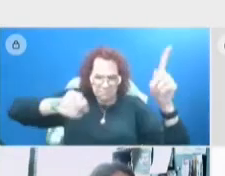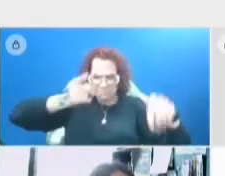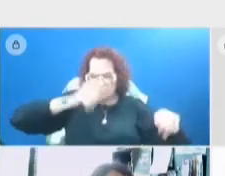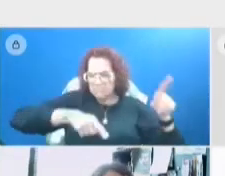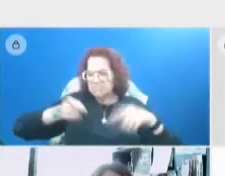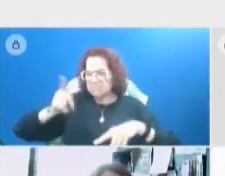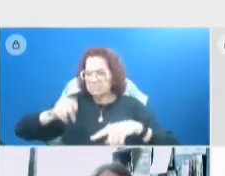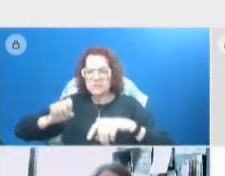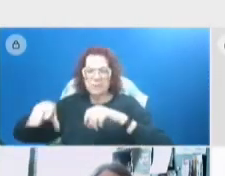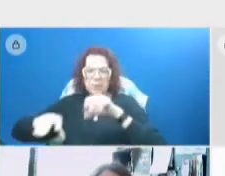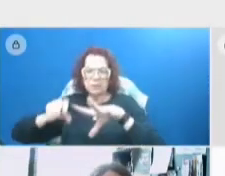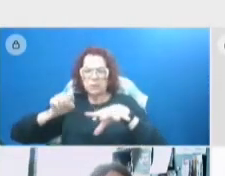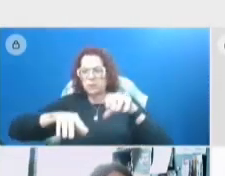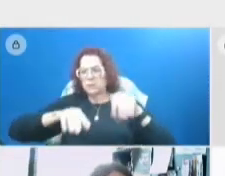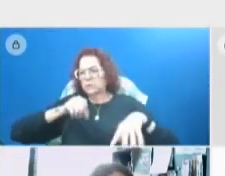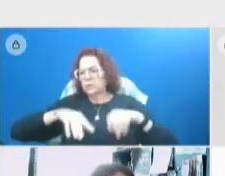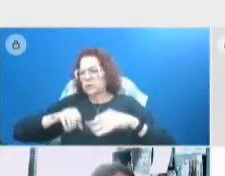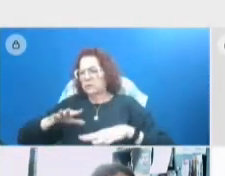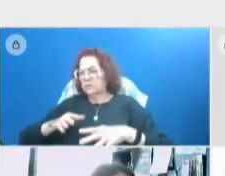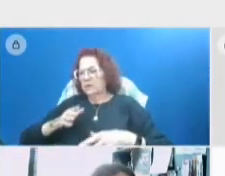term.